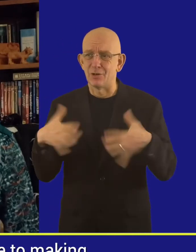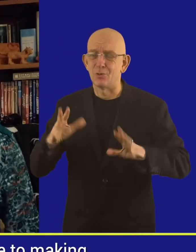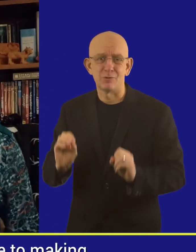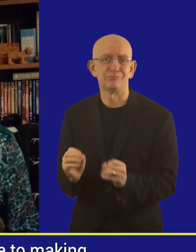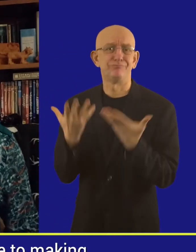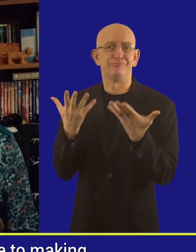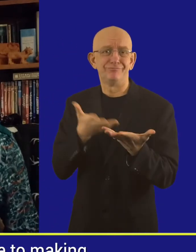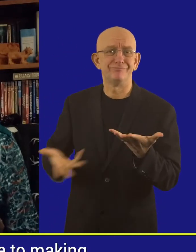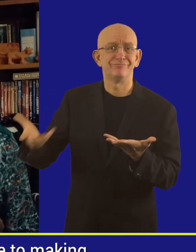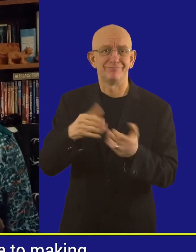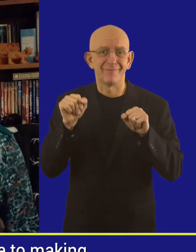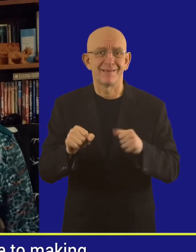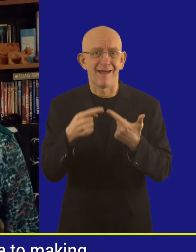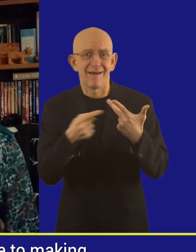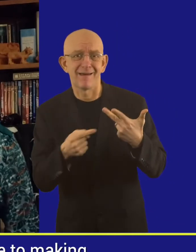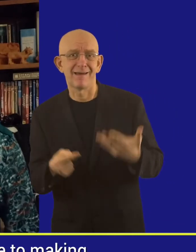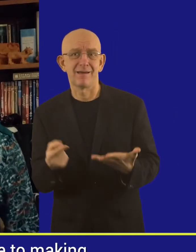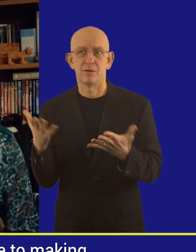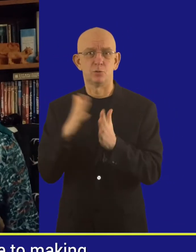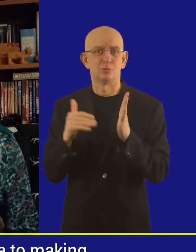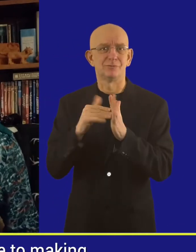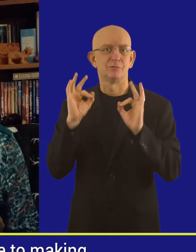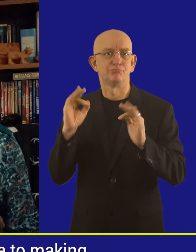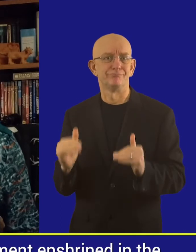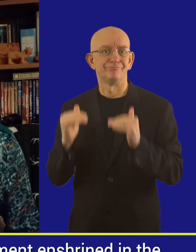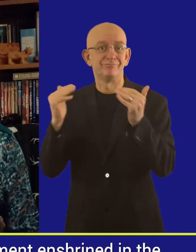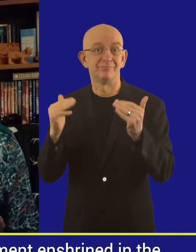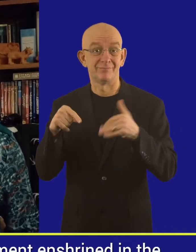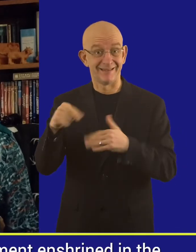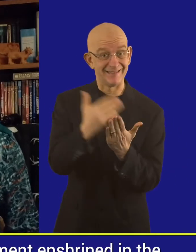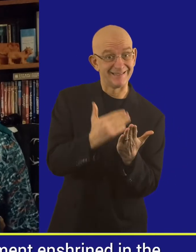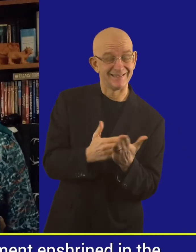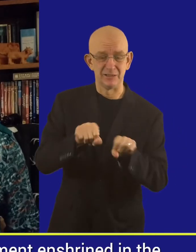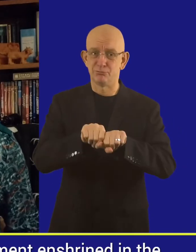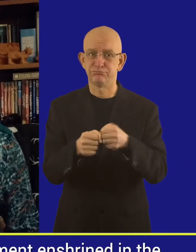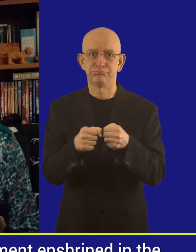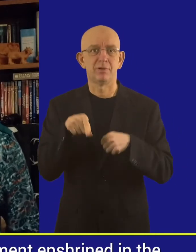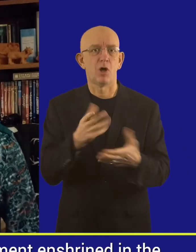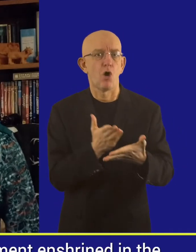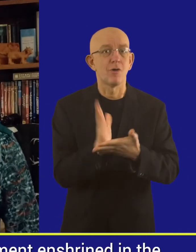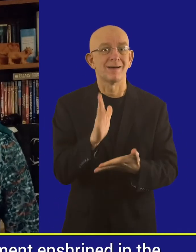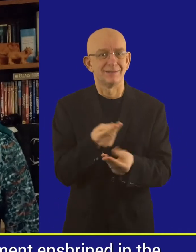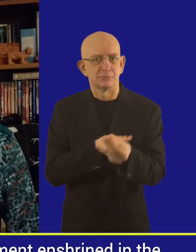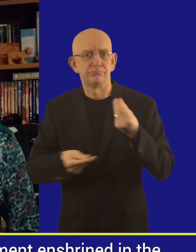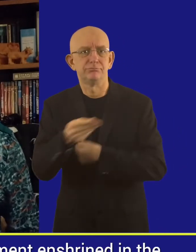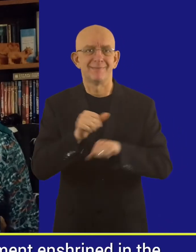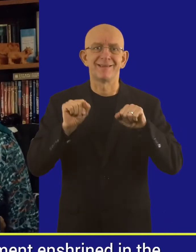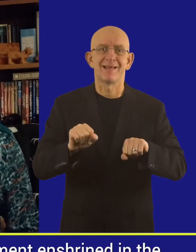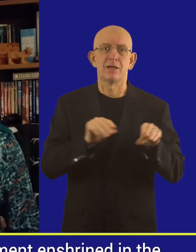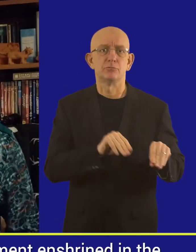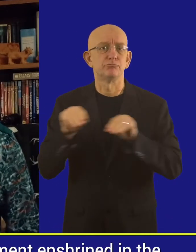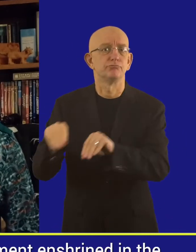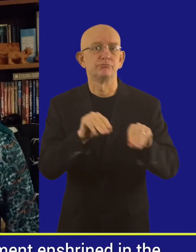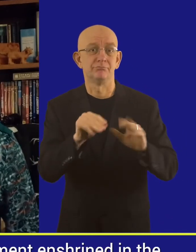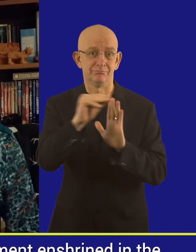to making New Zealand a more vibrant and flourishing place. They breach the right to liberty of movement enshrined in the